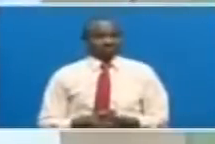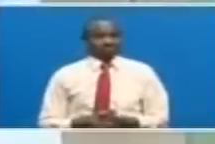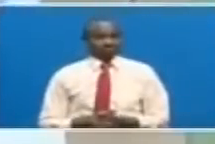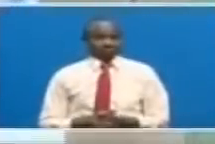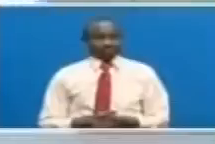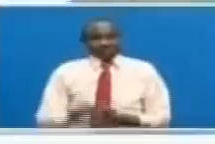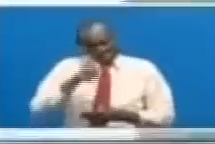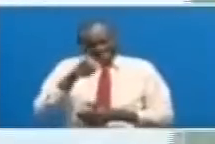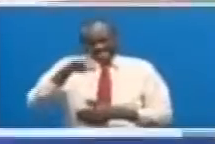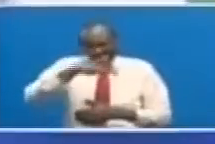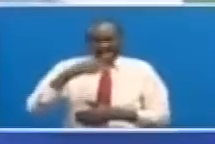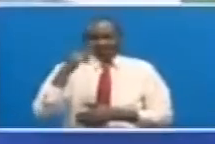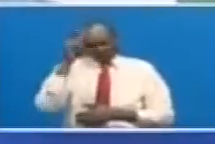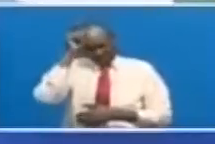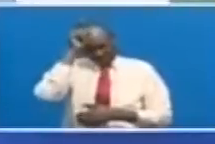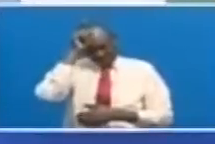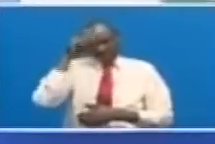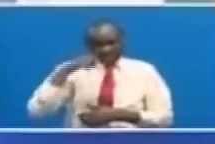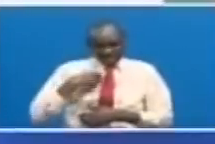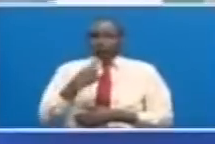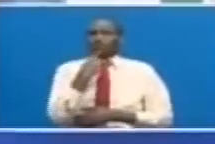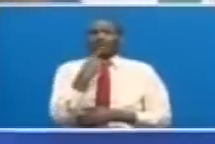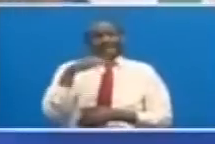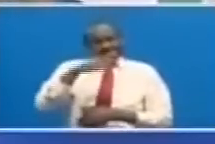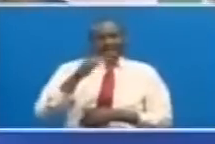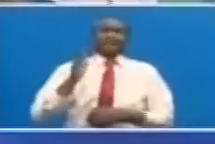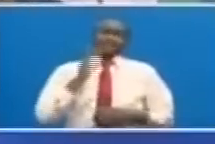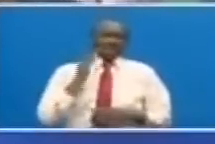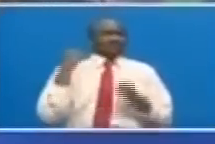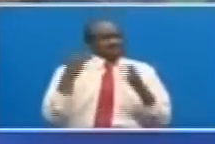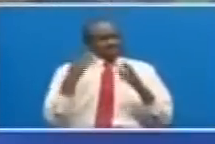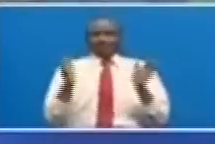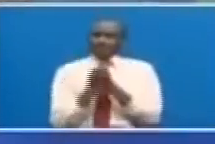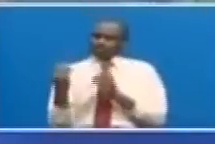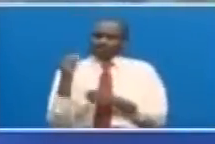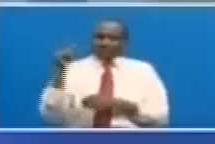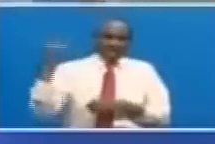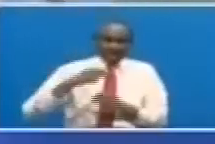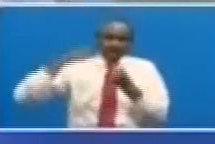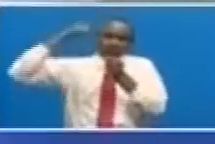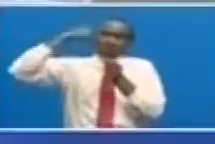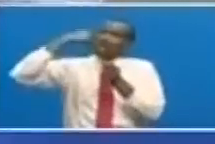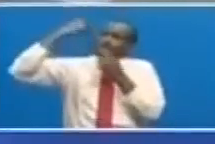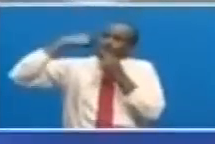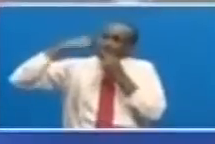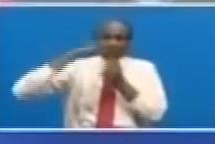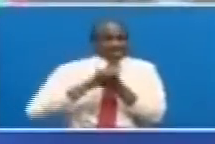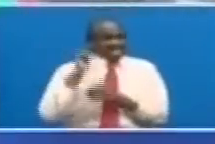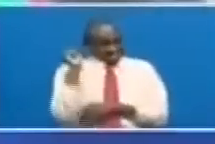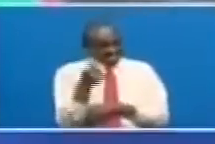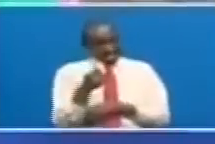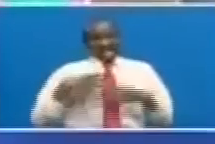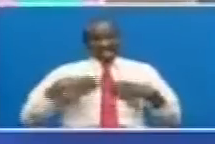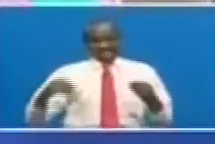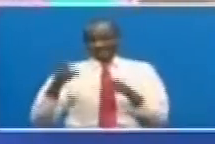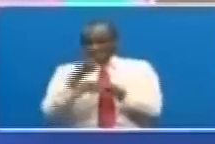In Namurpoth village of Turkana County, mothers bring their children for vaccination. According to the Kenya Demographic